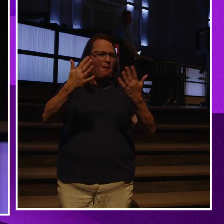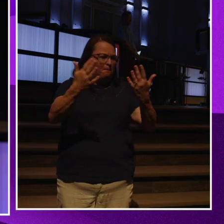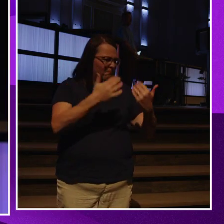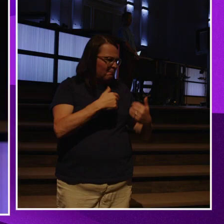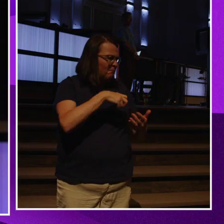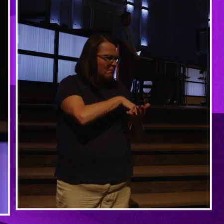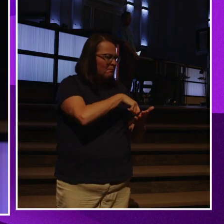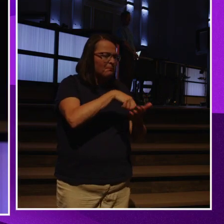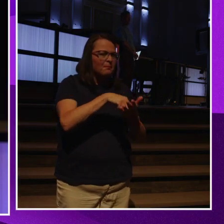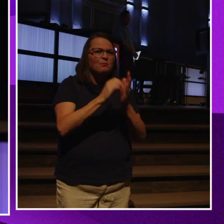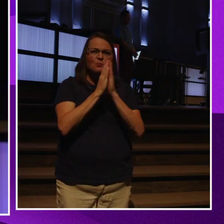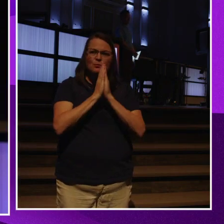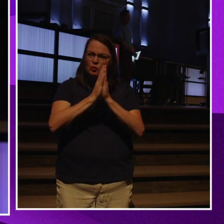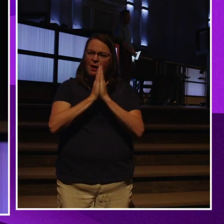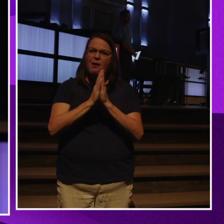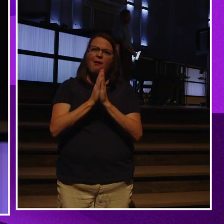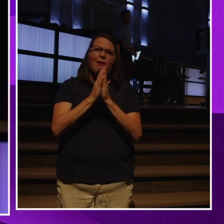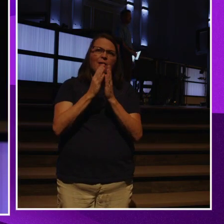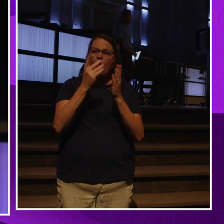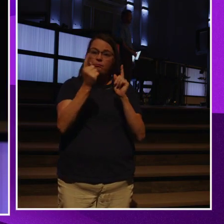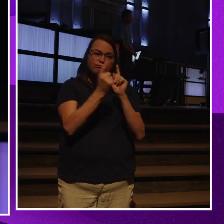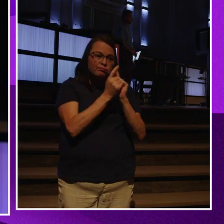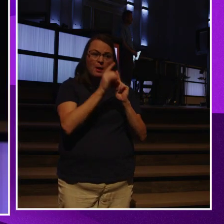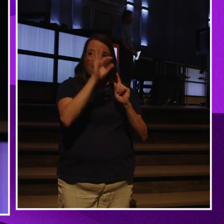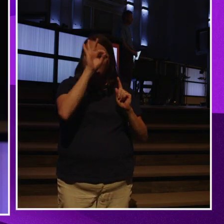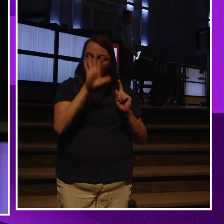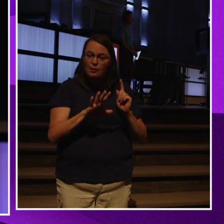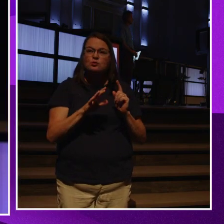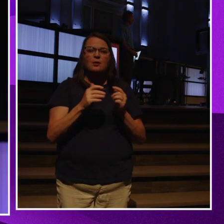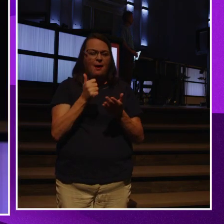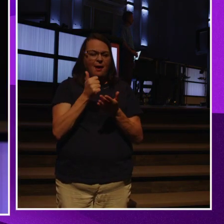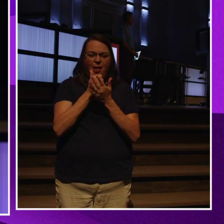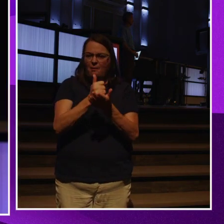pastor, please call us. The pastor on call number is